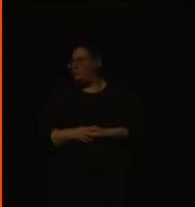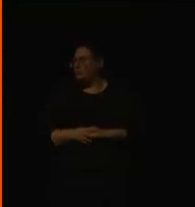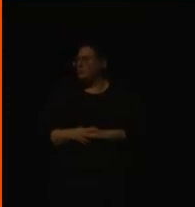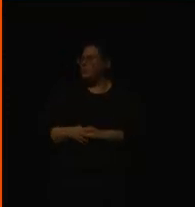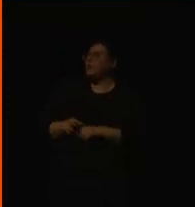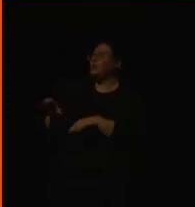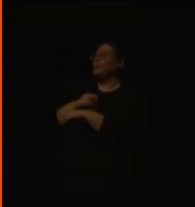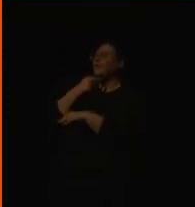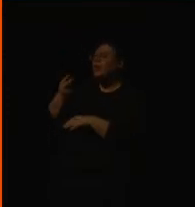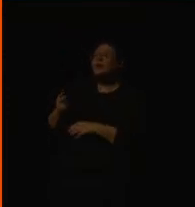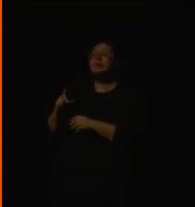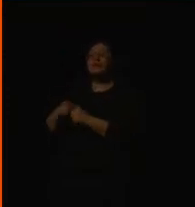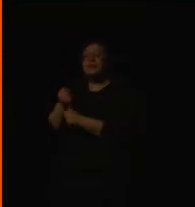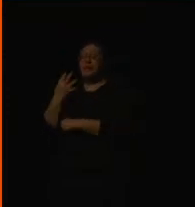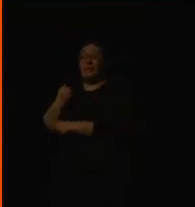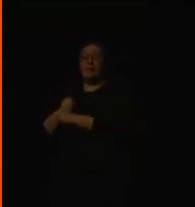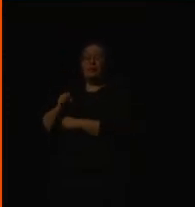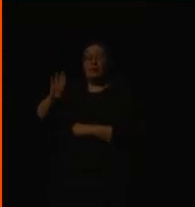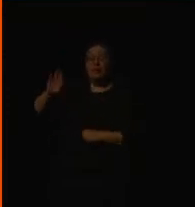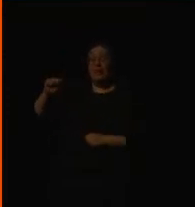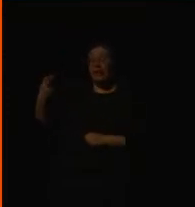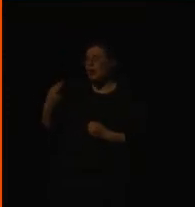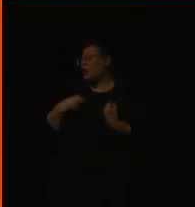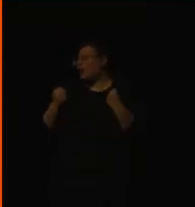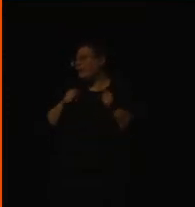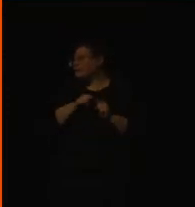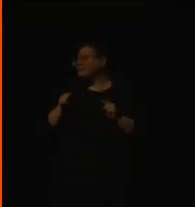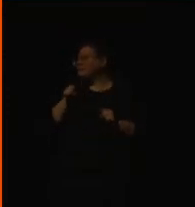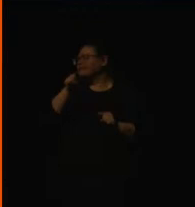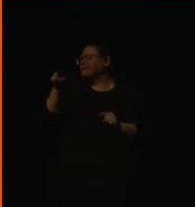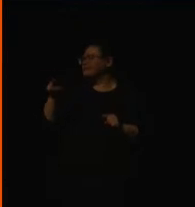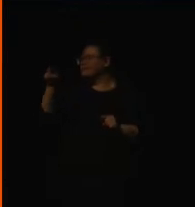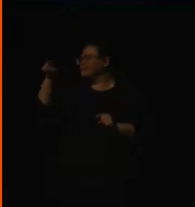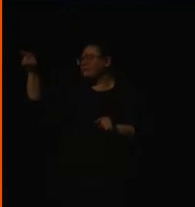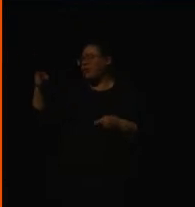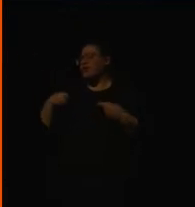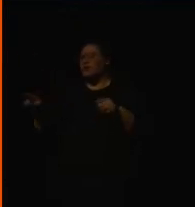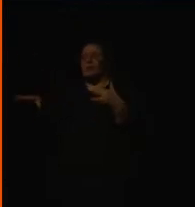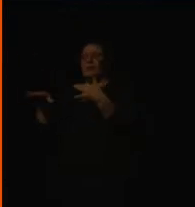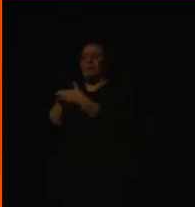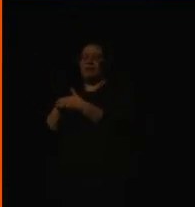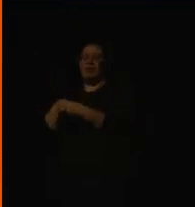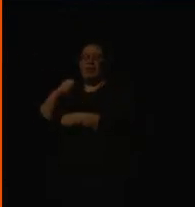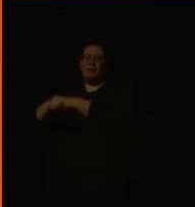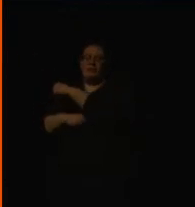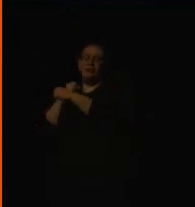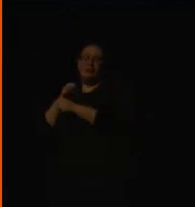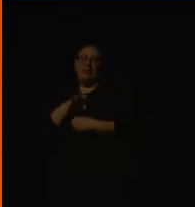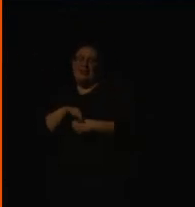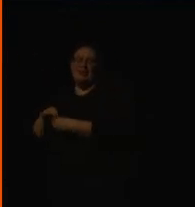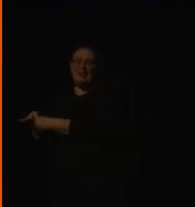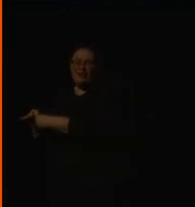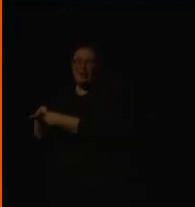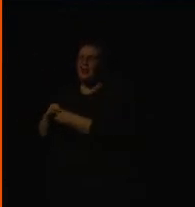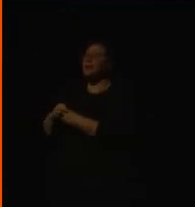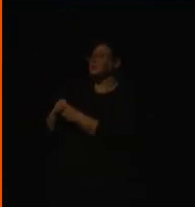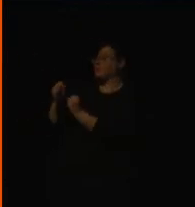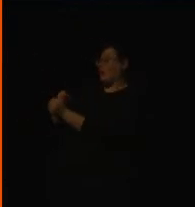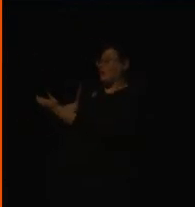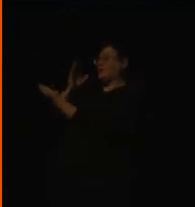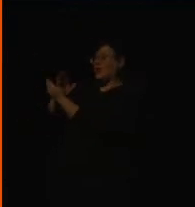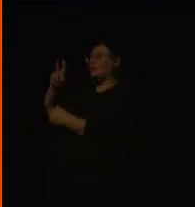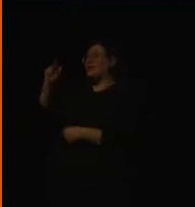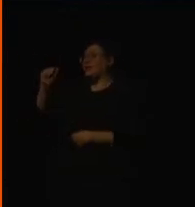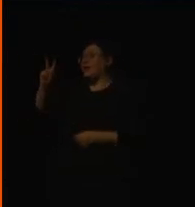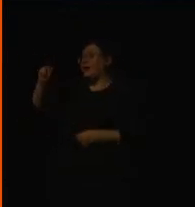the first few years of Be a Hero, we drove across the country during the midterm elections, fought to stop Kavanaugh, and